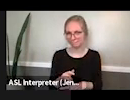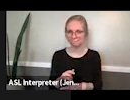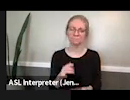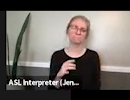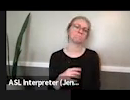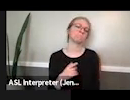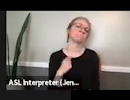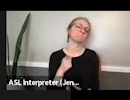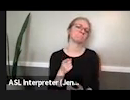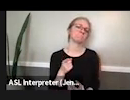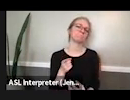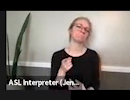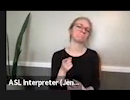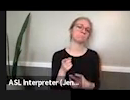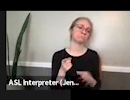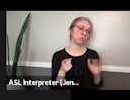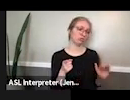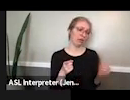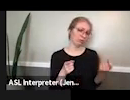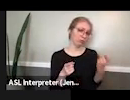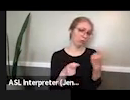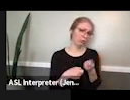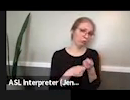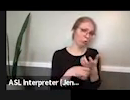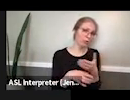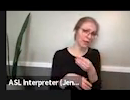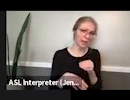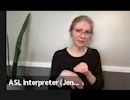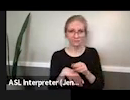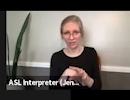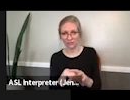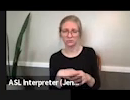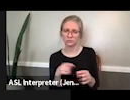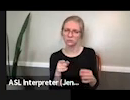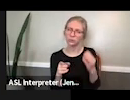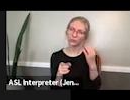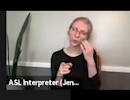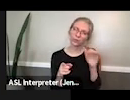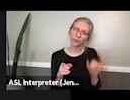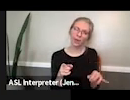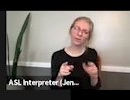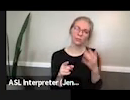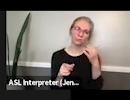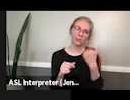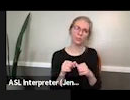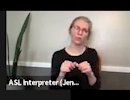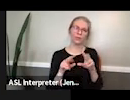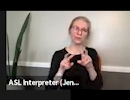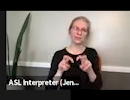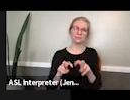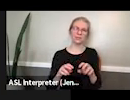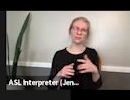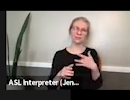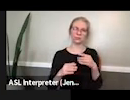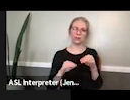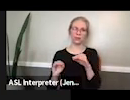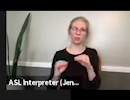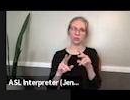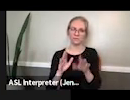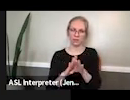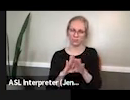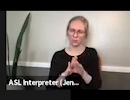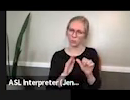child understand cause and effect? You know that. You look at that from the Piagetian assessment and sensory motor development all the time,